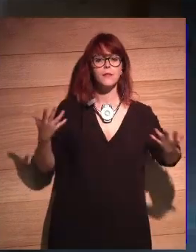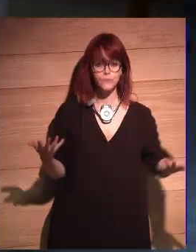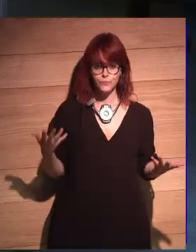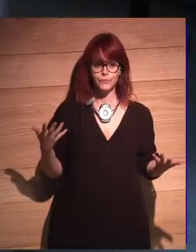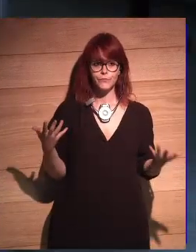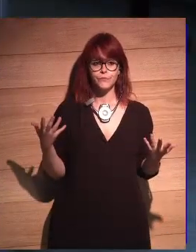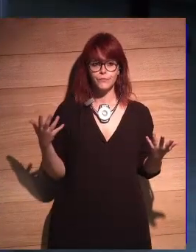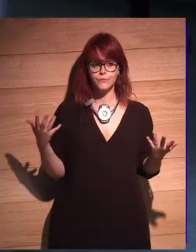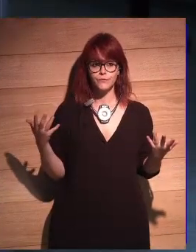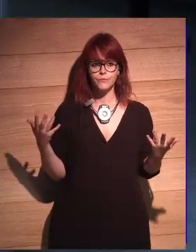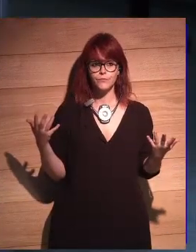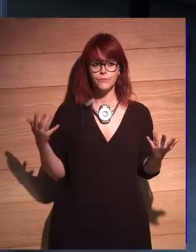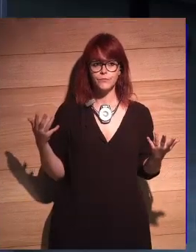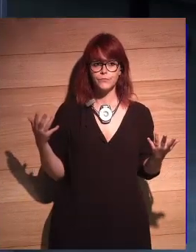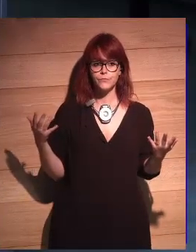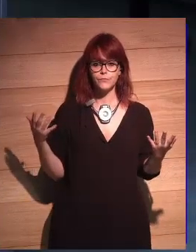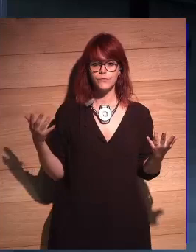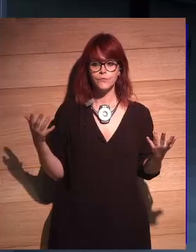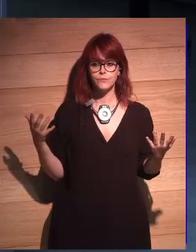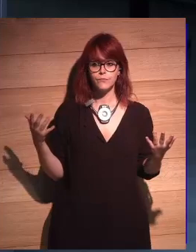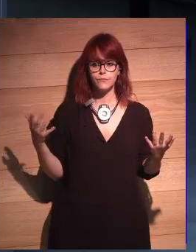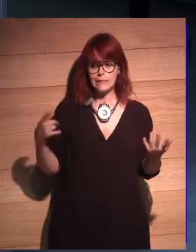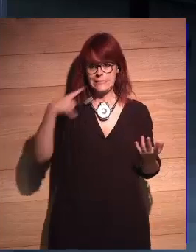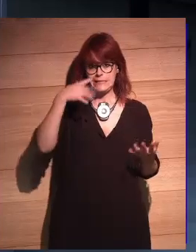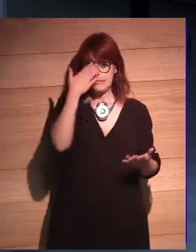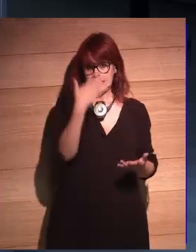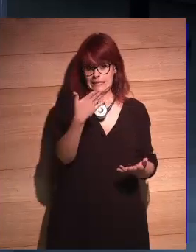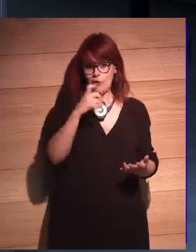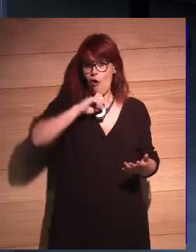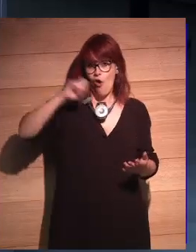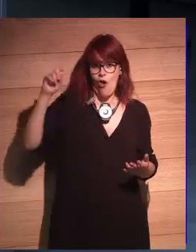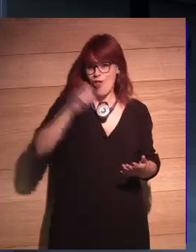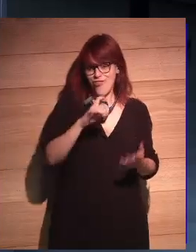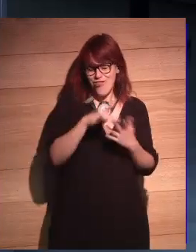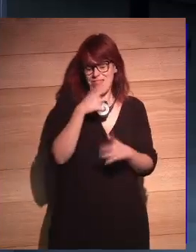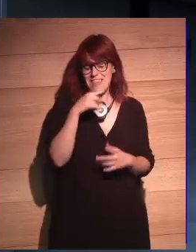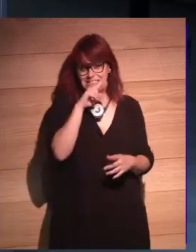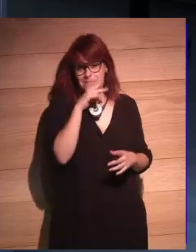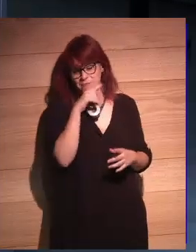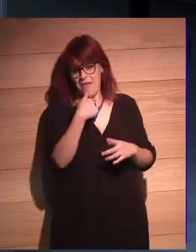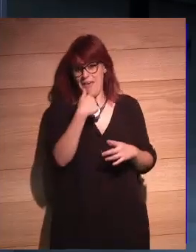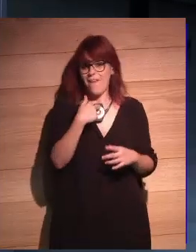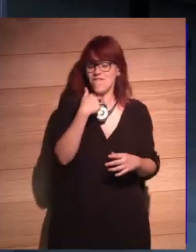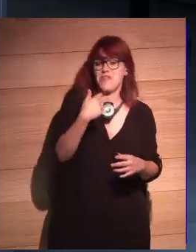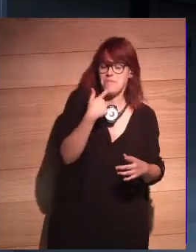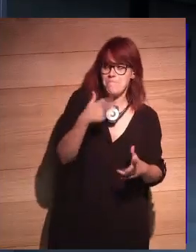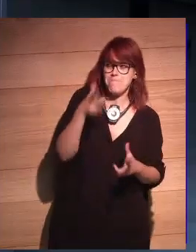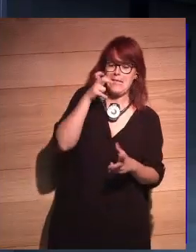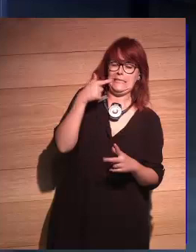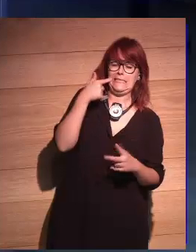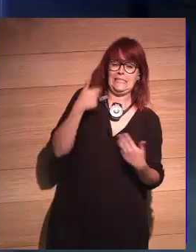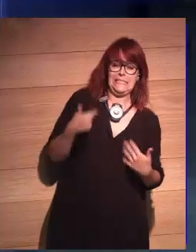So, yeah, I hate hearing myself talk. But yeah, even when you sit down on the sofa,